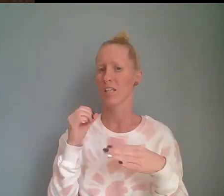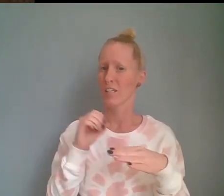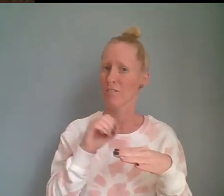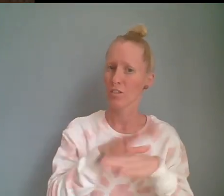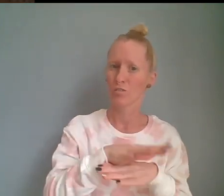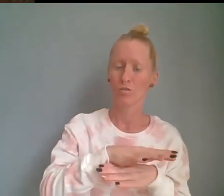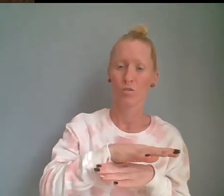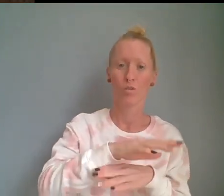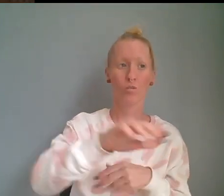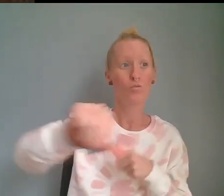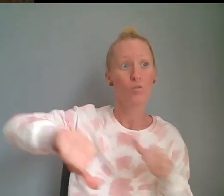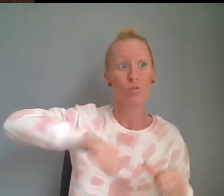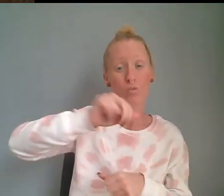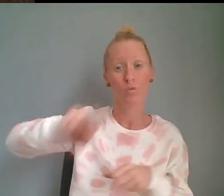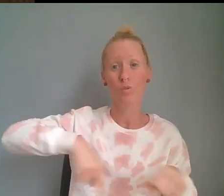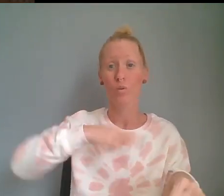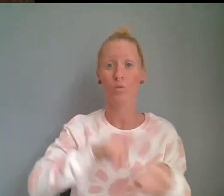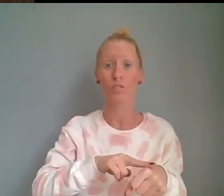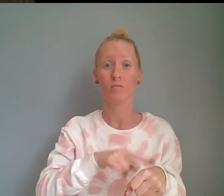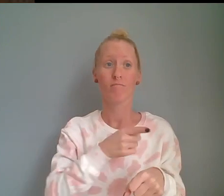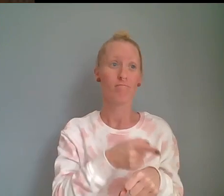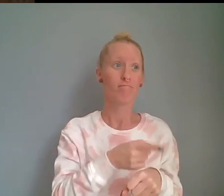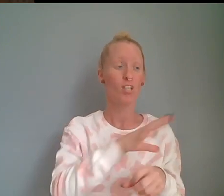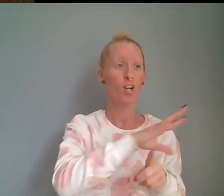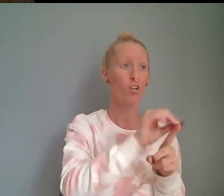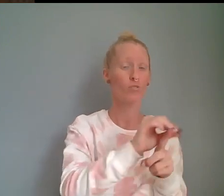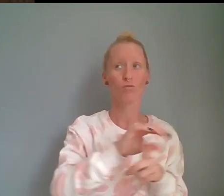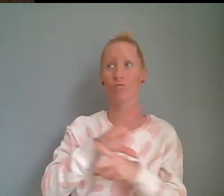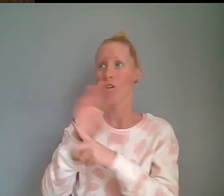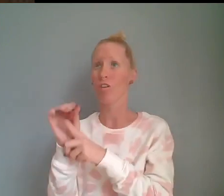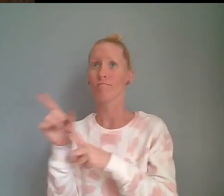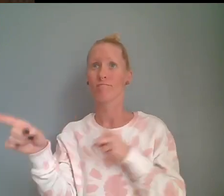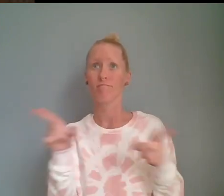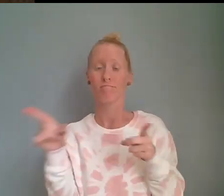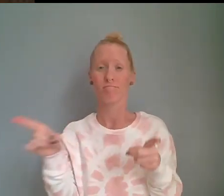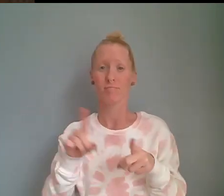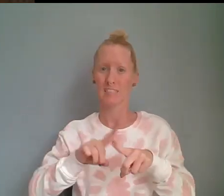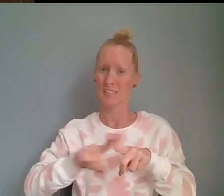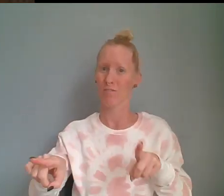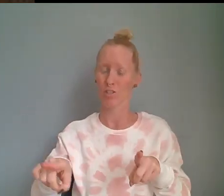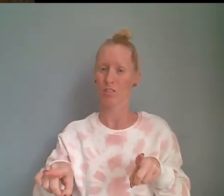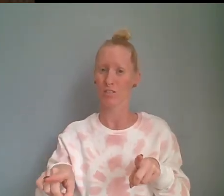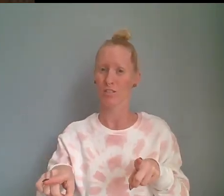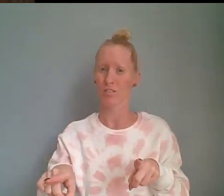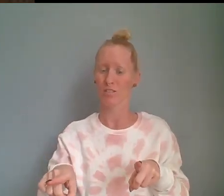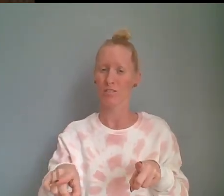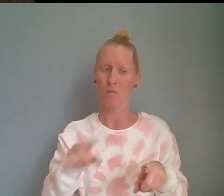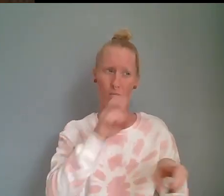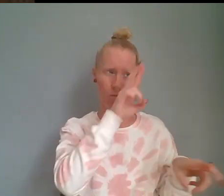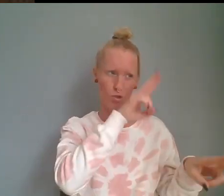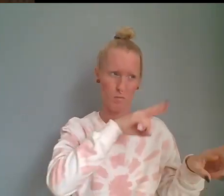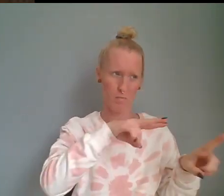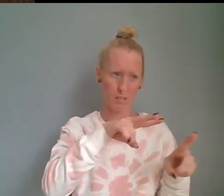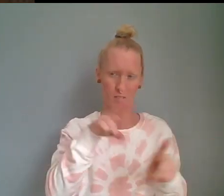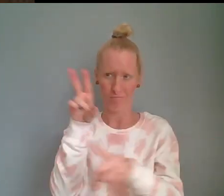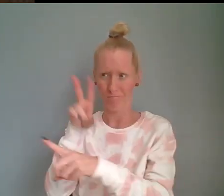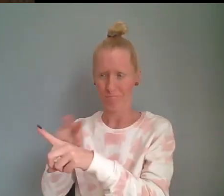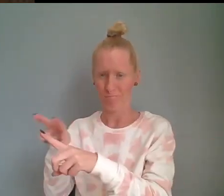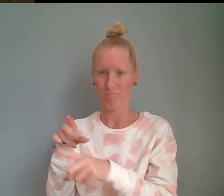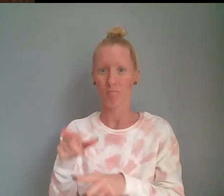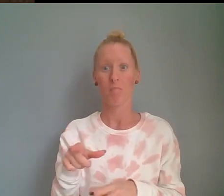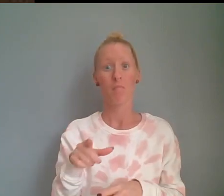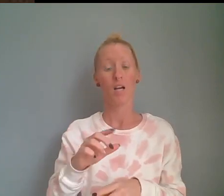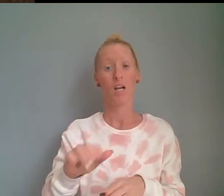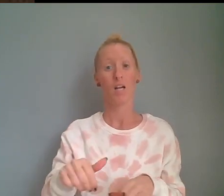social norms. What's deviant in one culture is not deviant in another culture. But if a set of behaviors